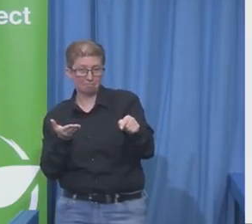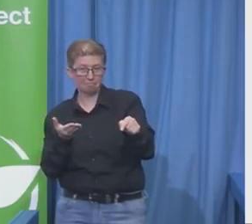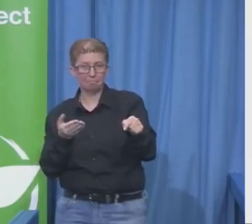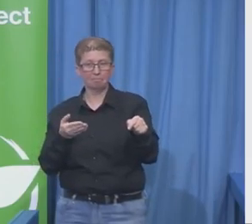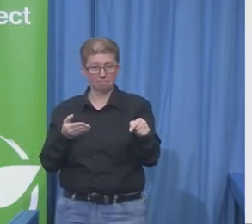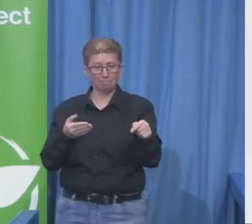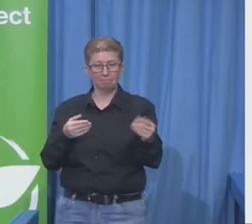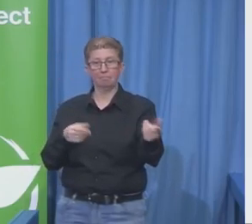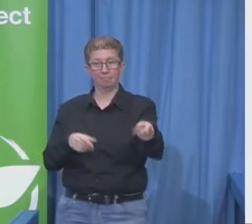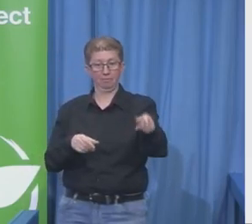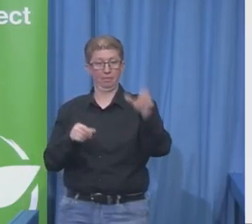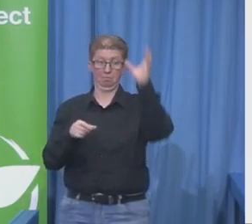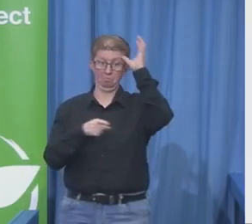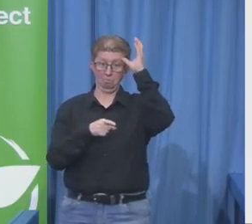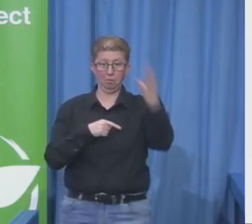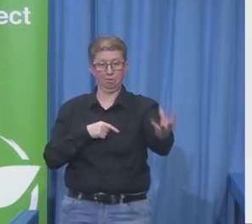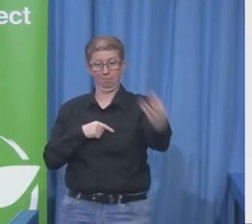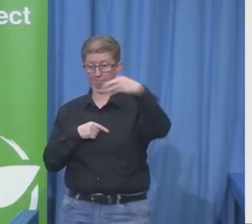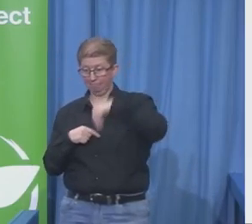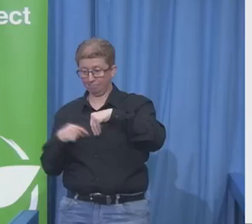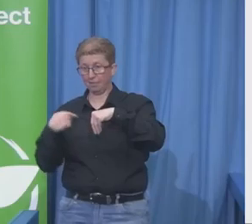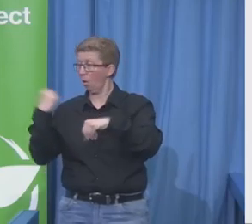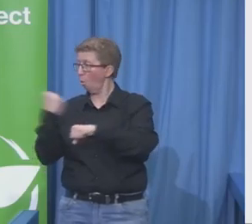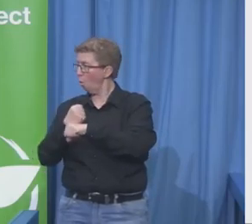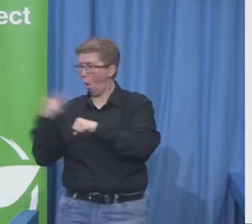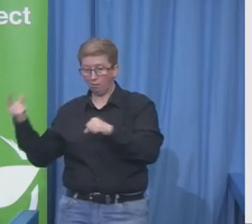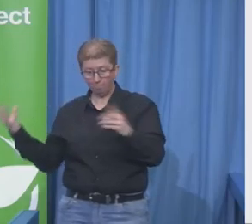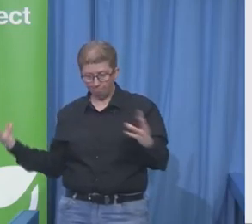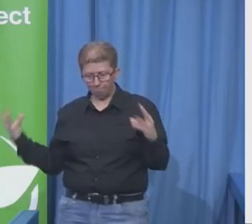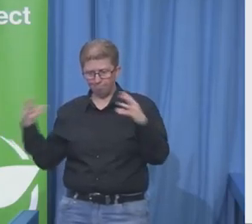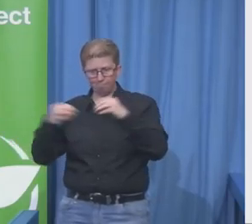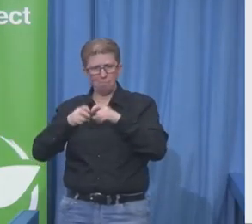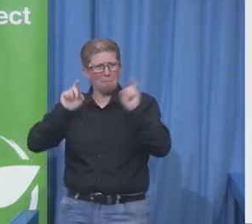So due to the business and profit-oriented approach we